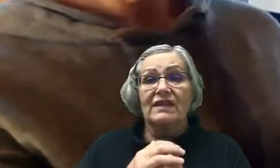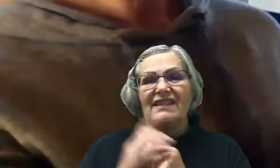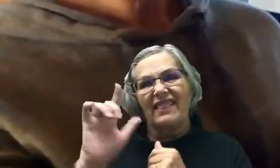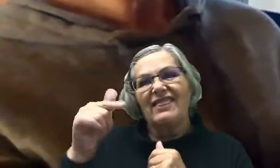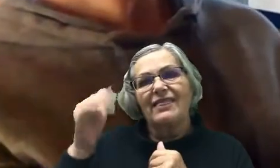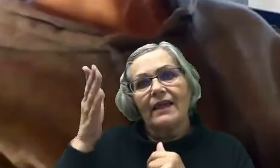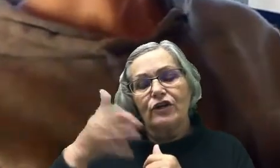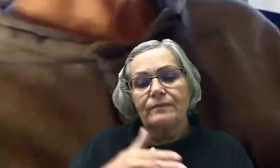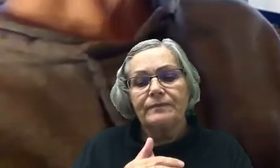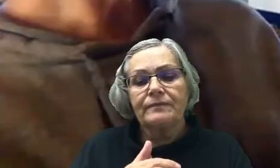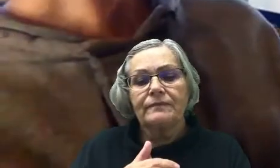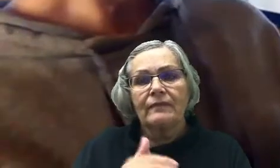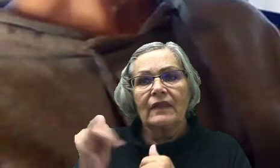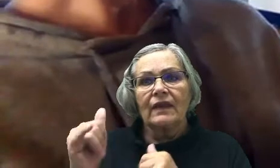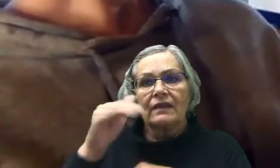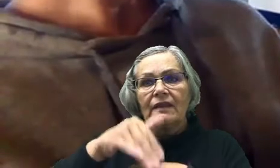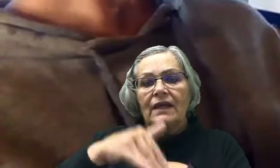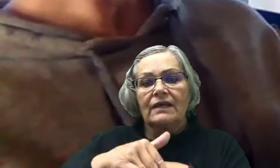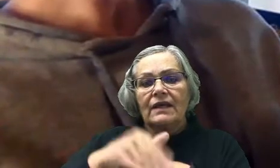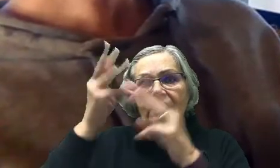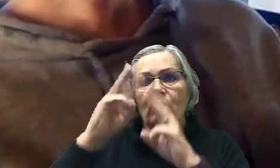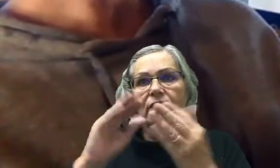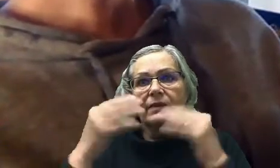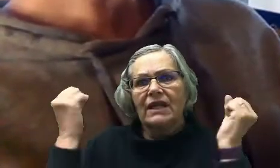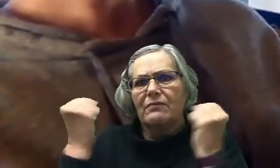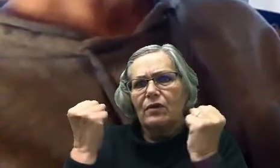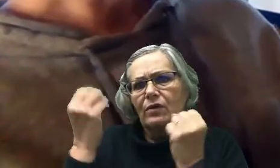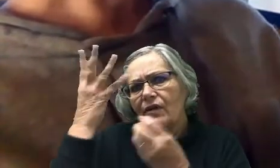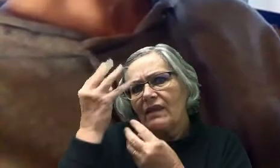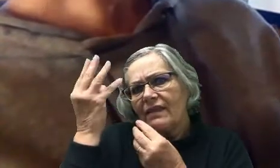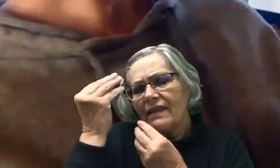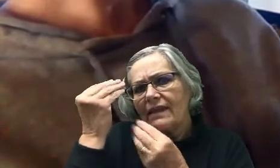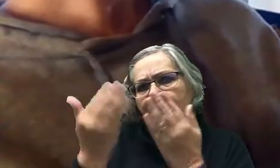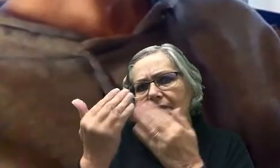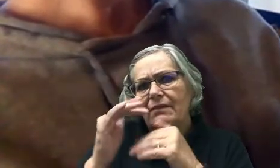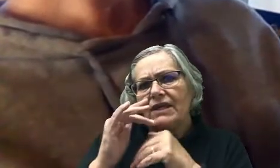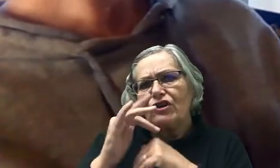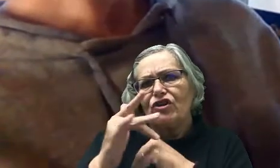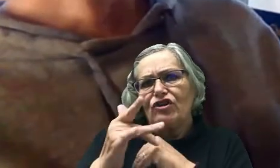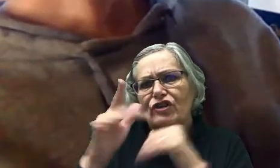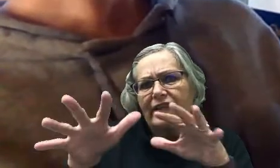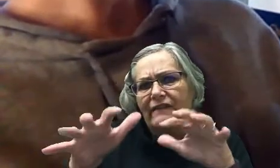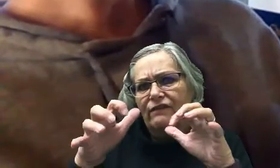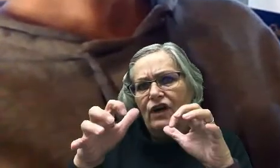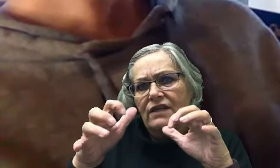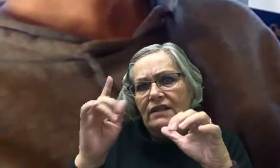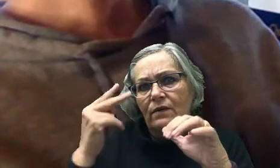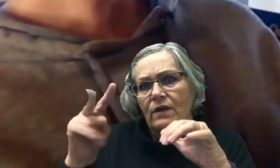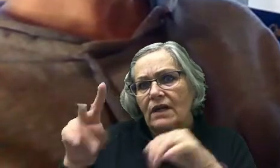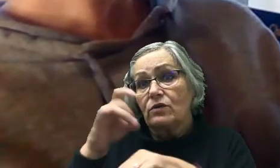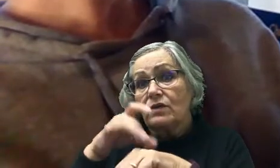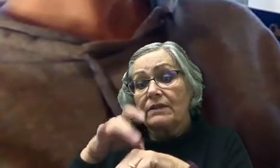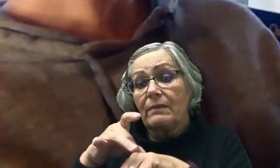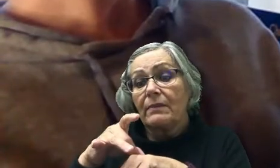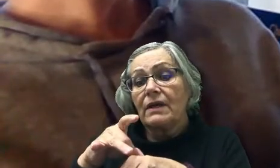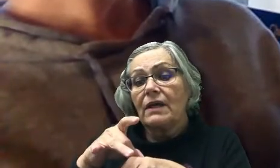time came. And that night the weather grew colder. Thinking there might be an early frost, Clayton rushed out to the